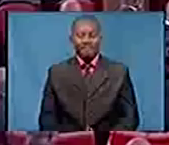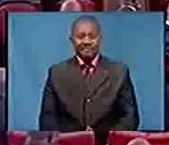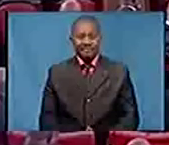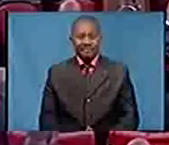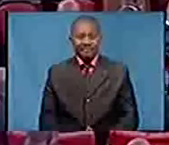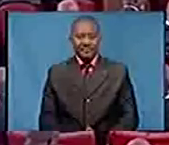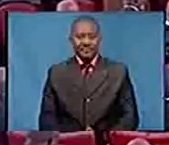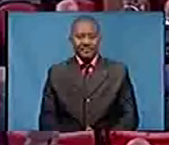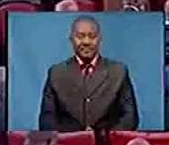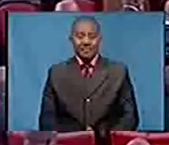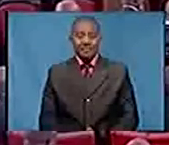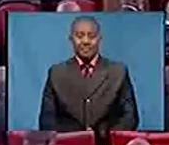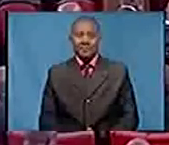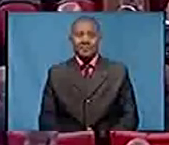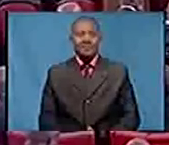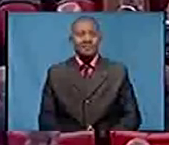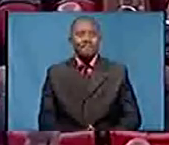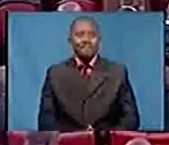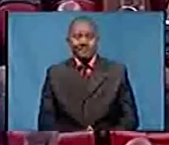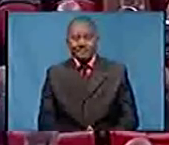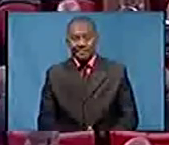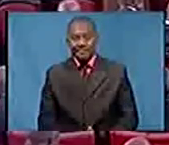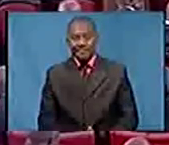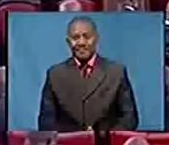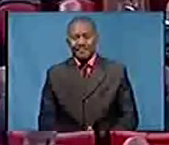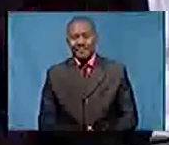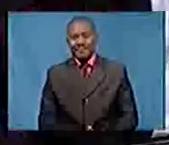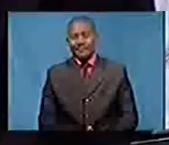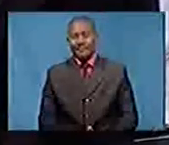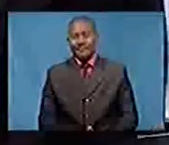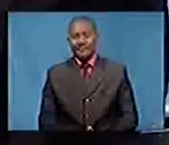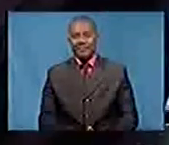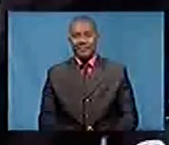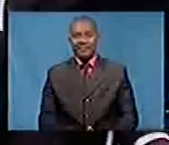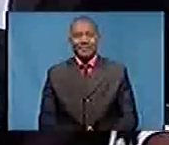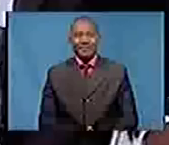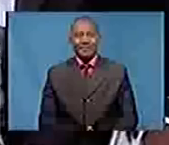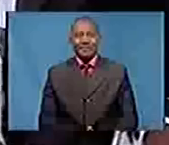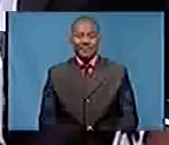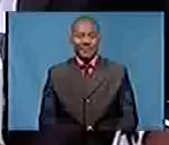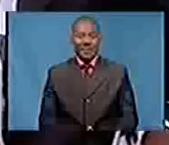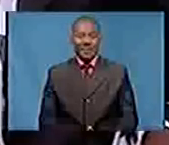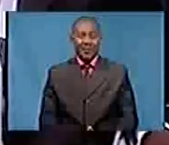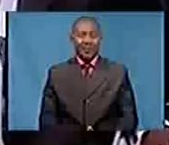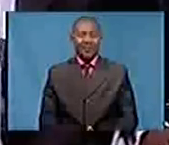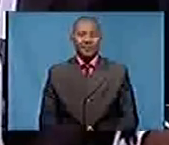But,